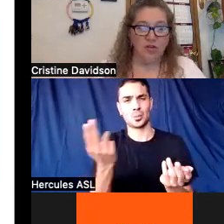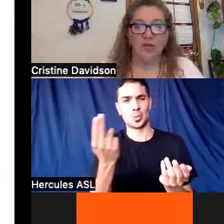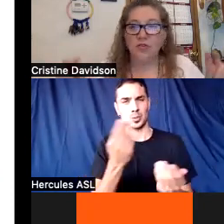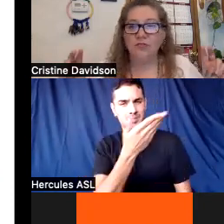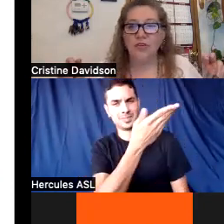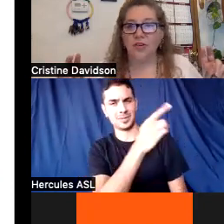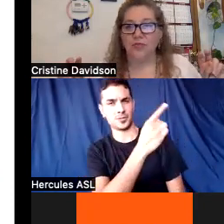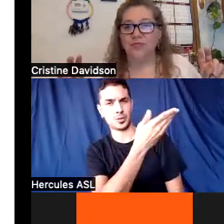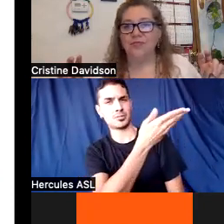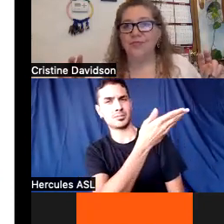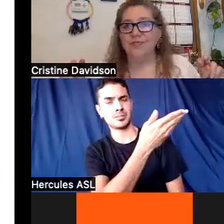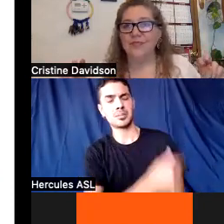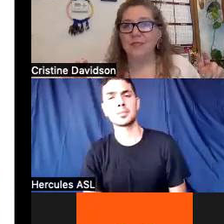are,